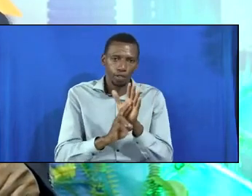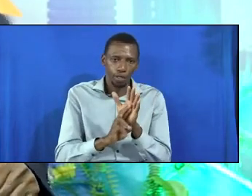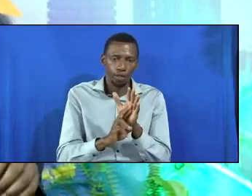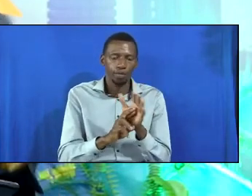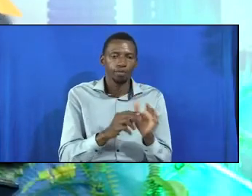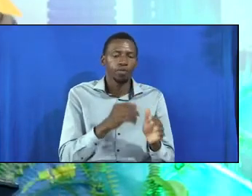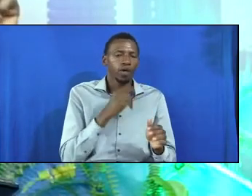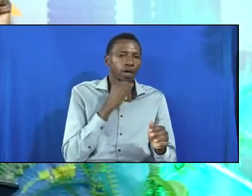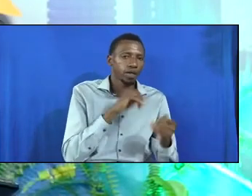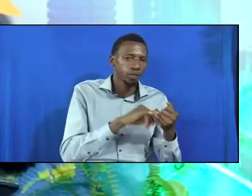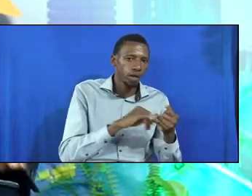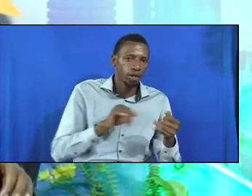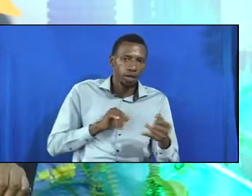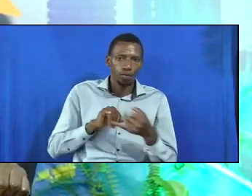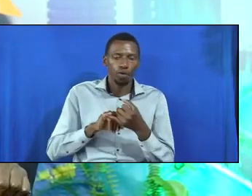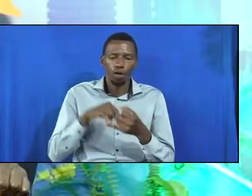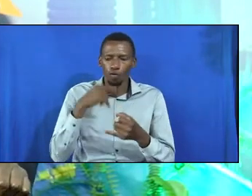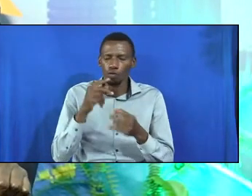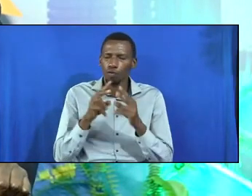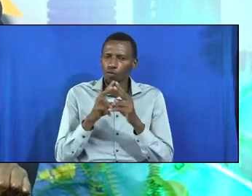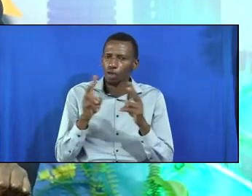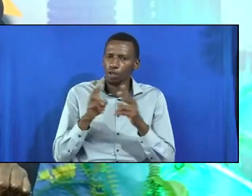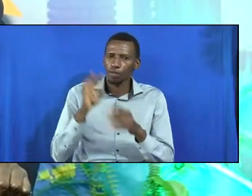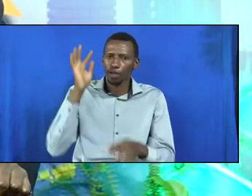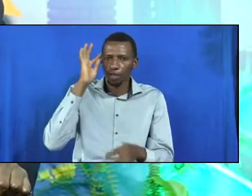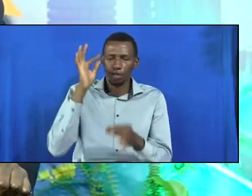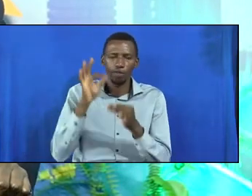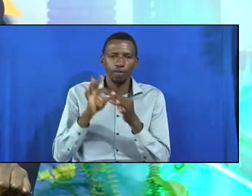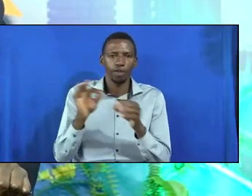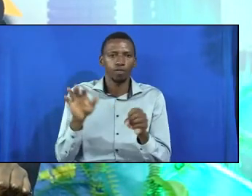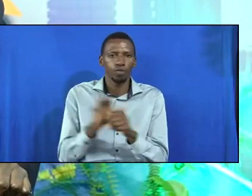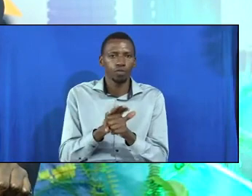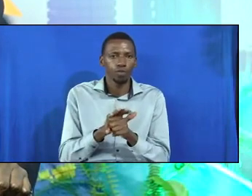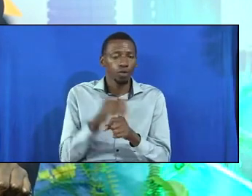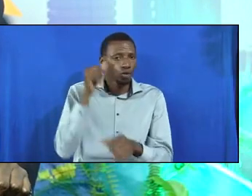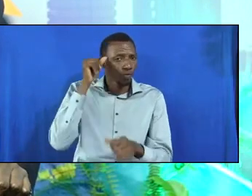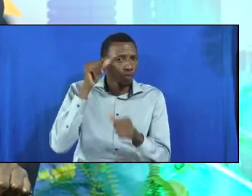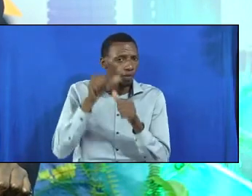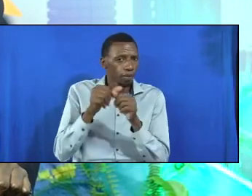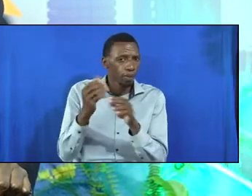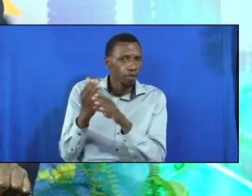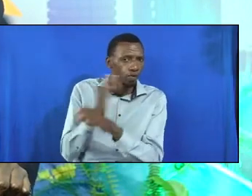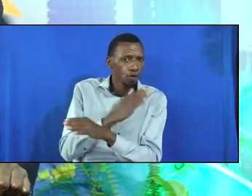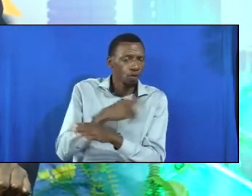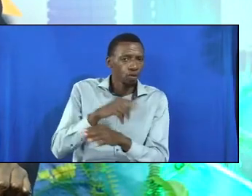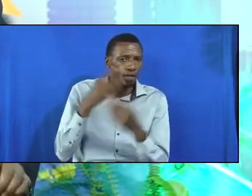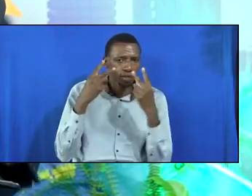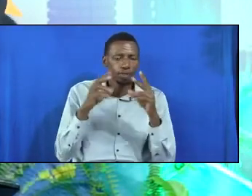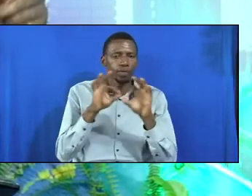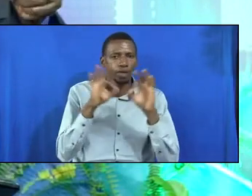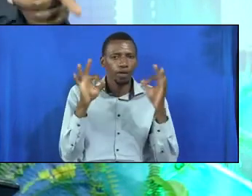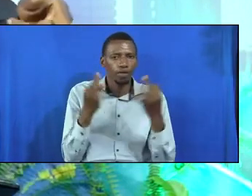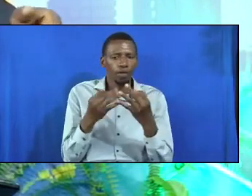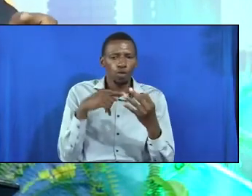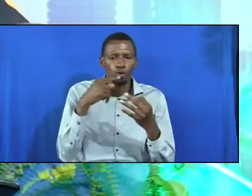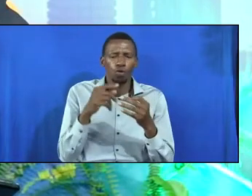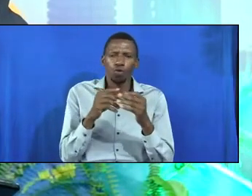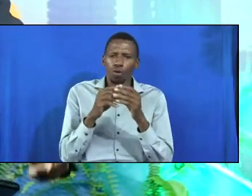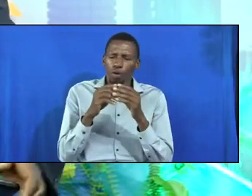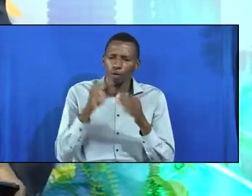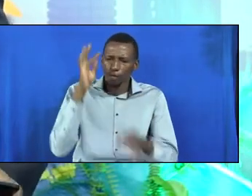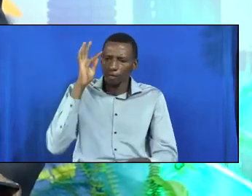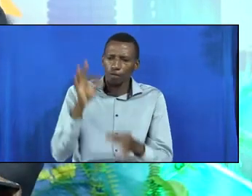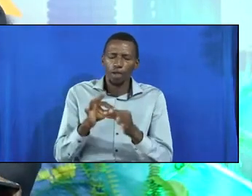faithful. If you remember here, the midday prayers, we saw a family that was so faithful in praying and giving